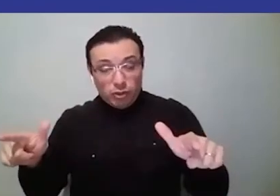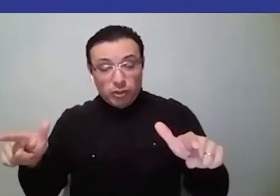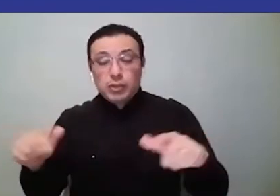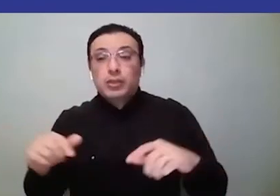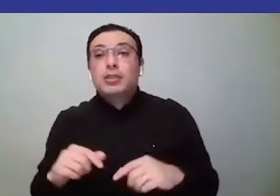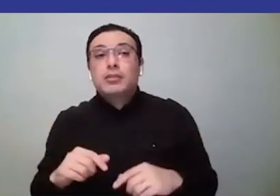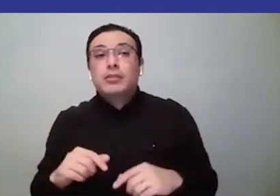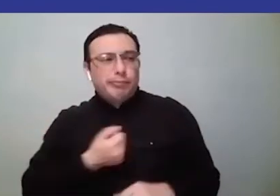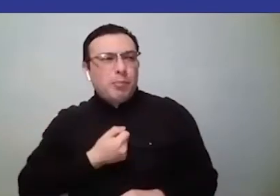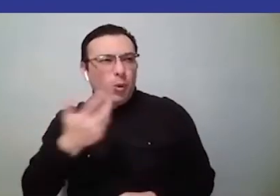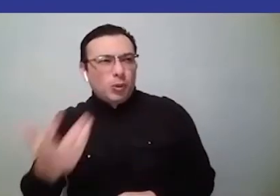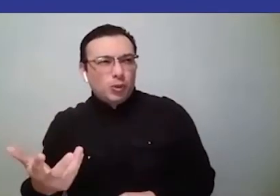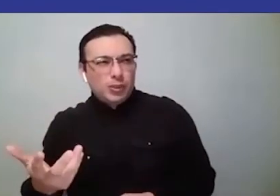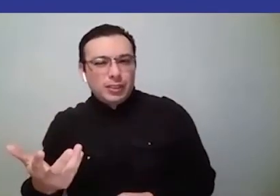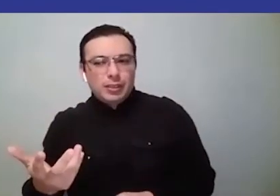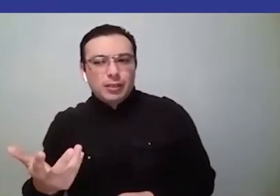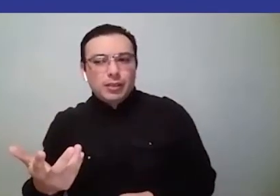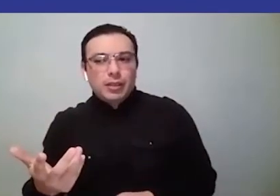of.